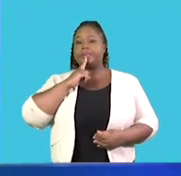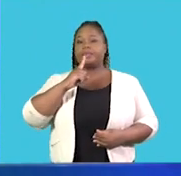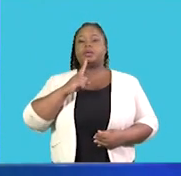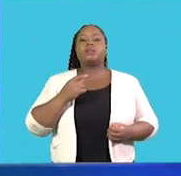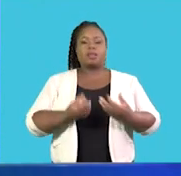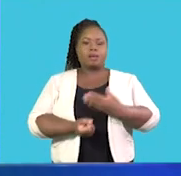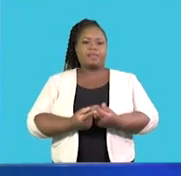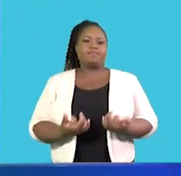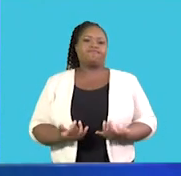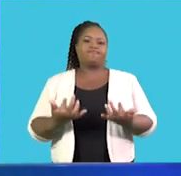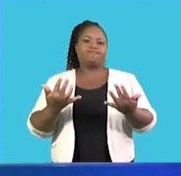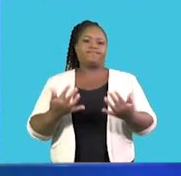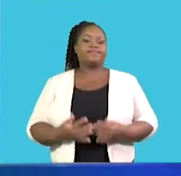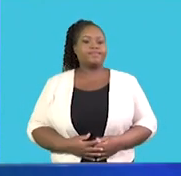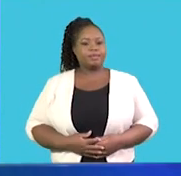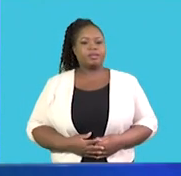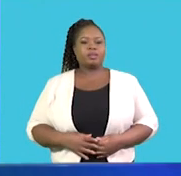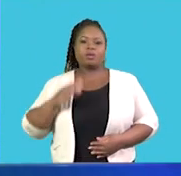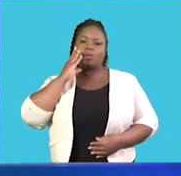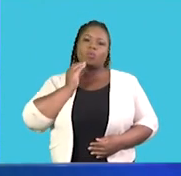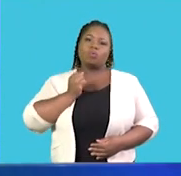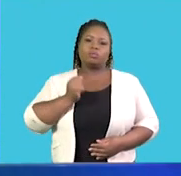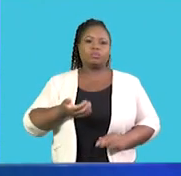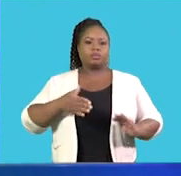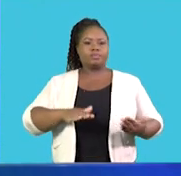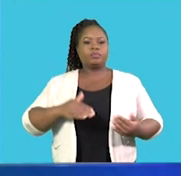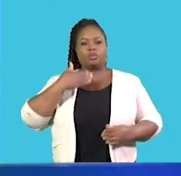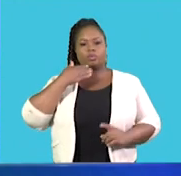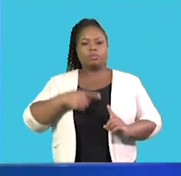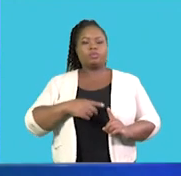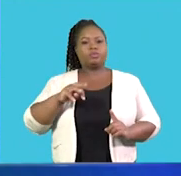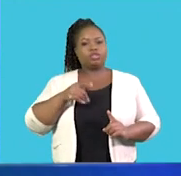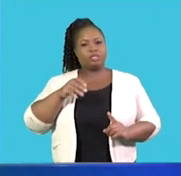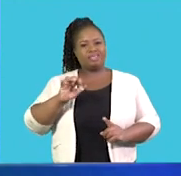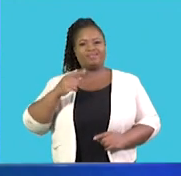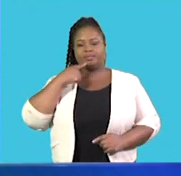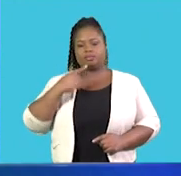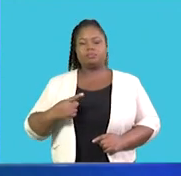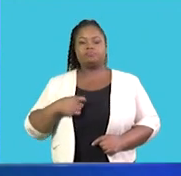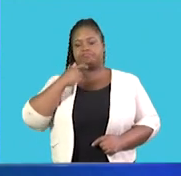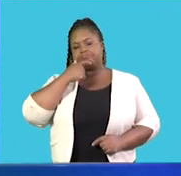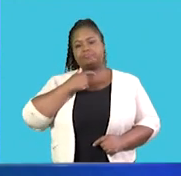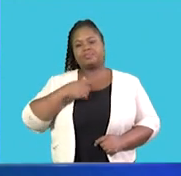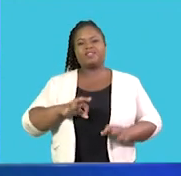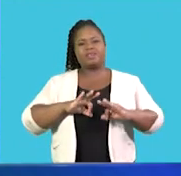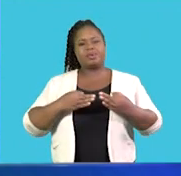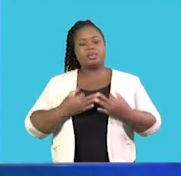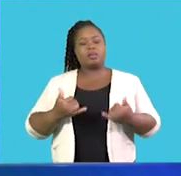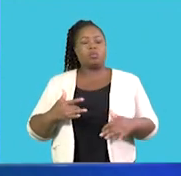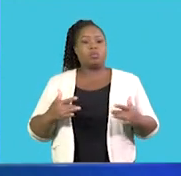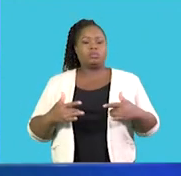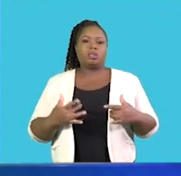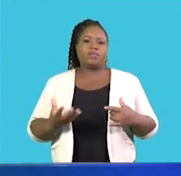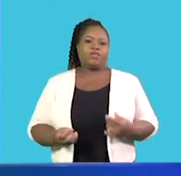elikhokele kwesisehlo esimanyumnyezi. Omkhulu wawo ongasekhoyo uGladwin Chiri uthi esi sehlo sishiye usapho luxakene nento kwaye